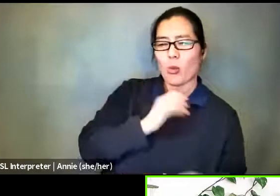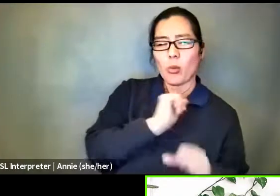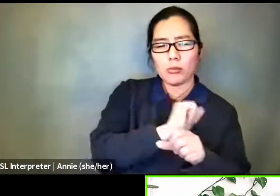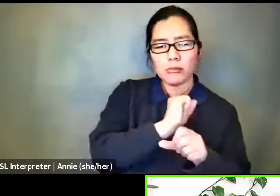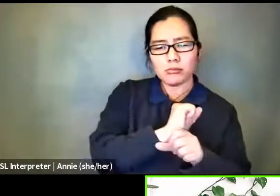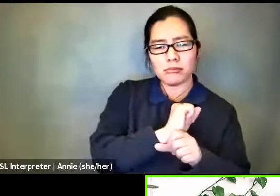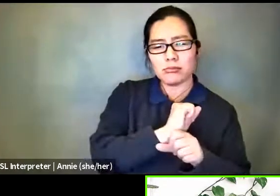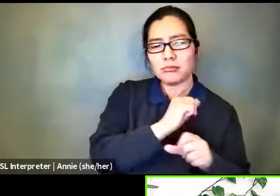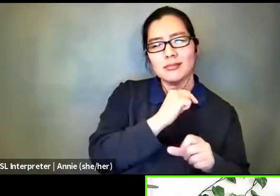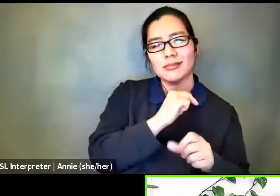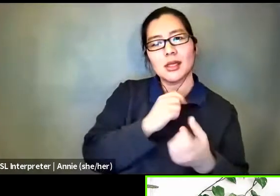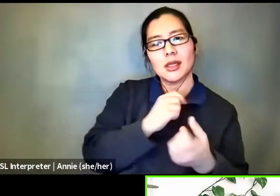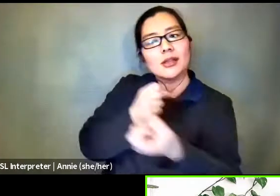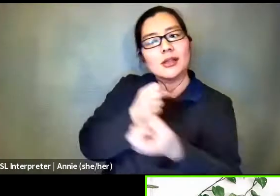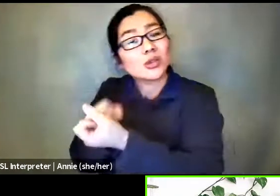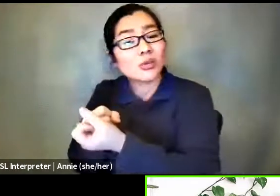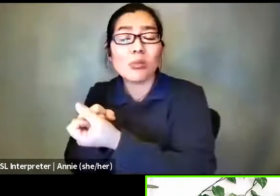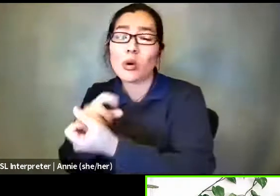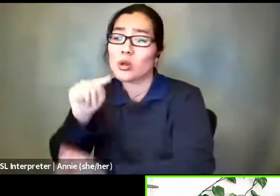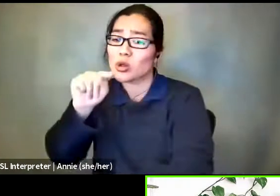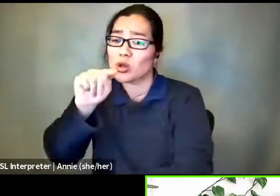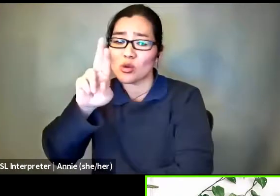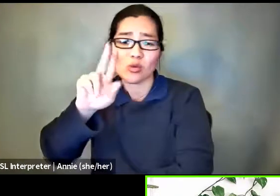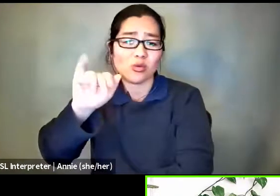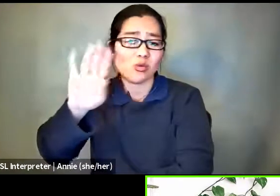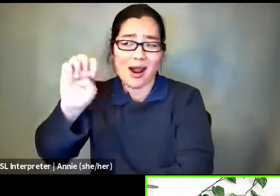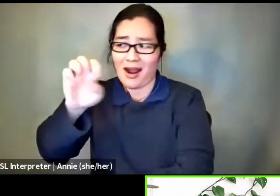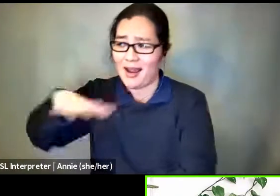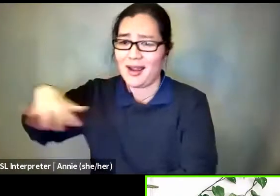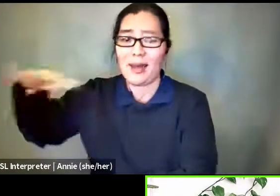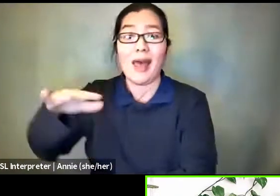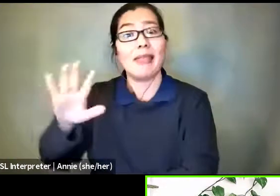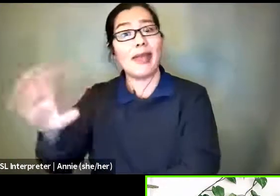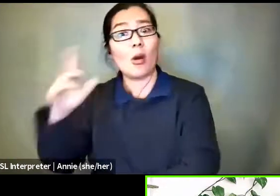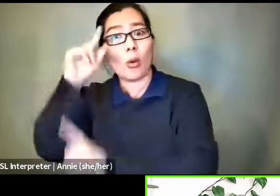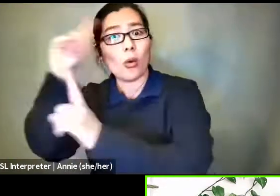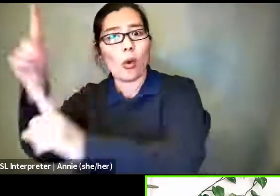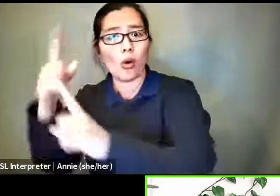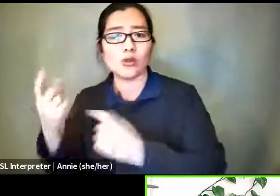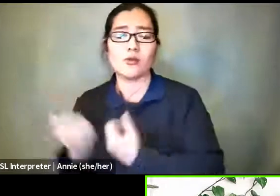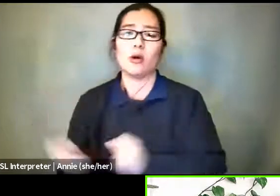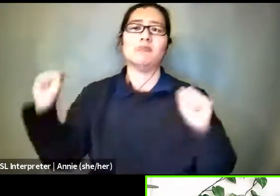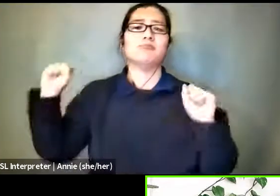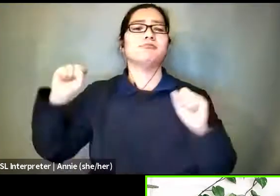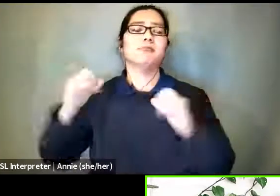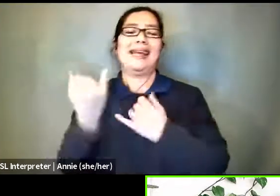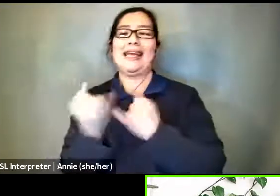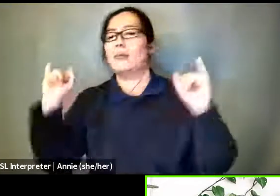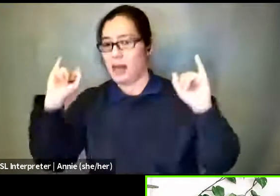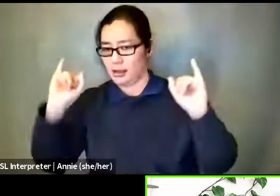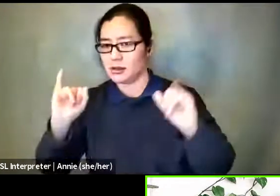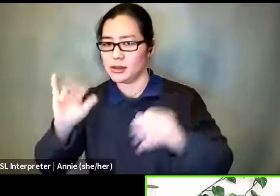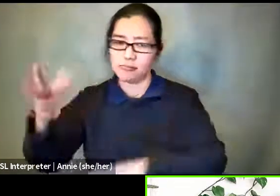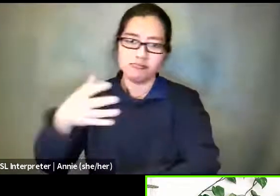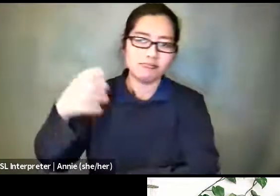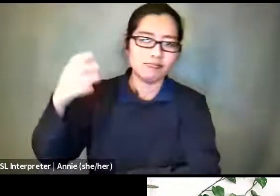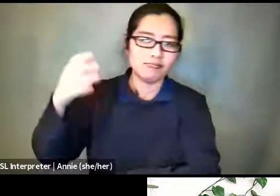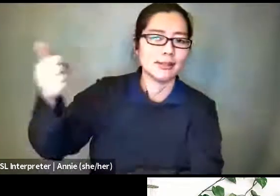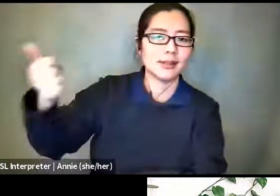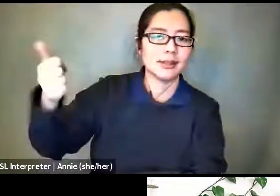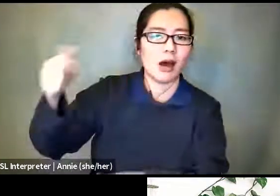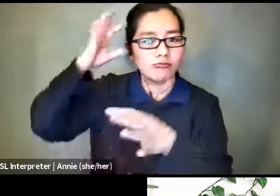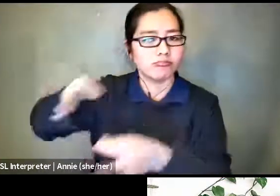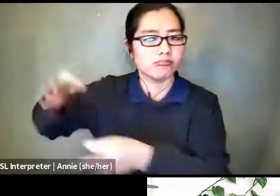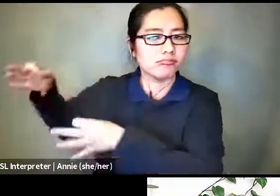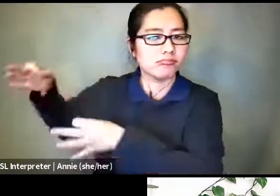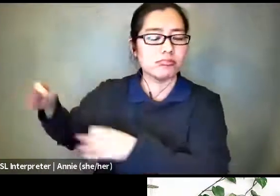to support the tribes in their goals, in their sovereignty goals. It's for me less about how tech benefits in a way,